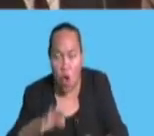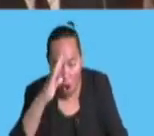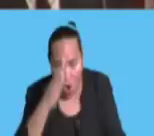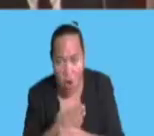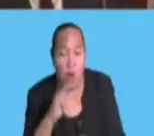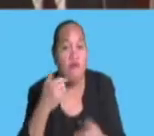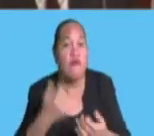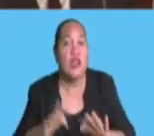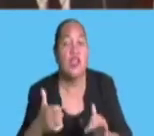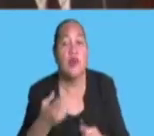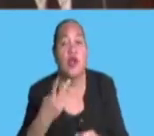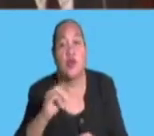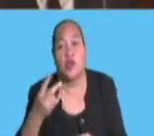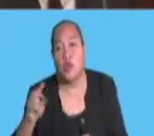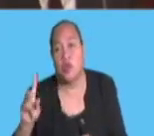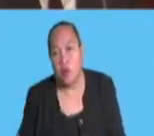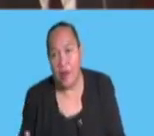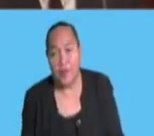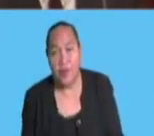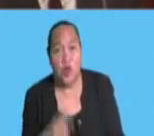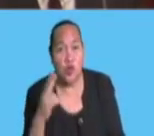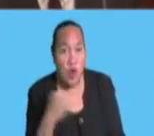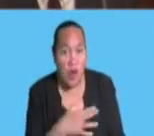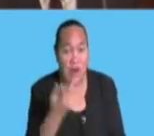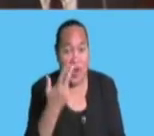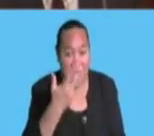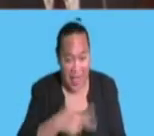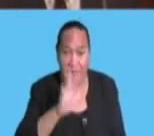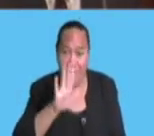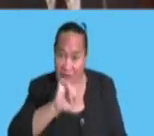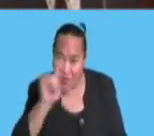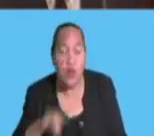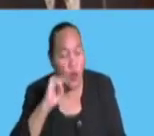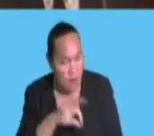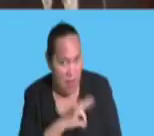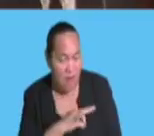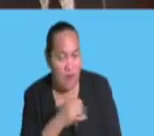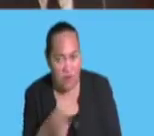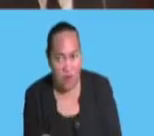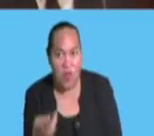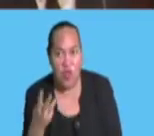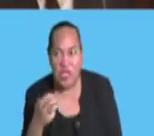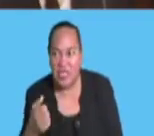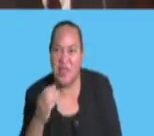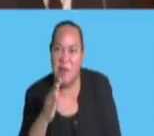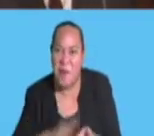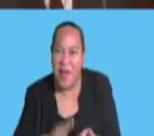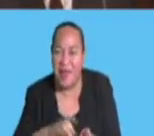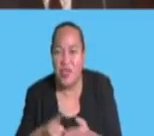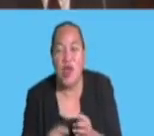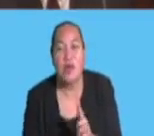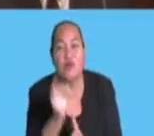2021. Approximately 285,000 Fijians will benefit from the 30.6 million that has been allocated to